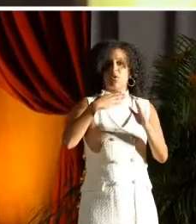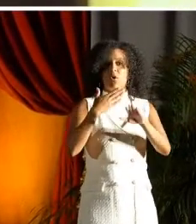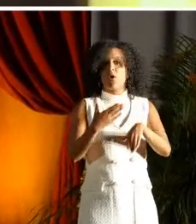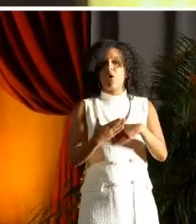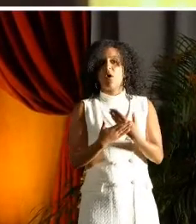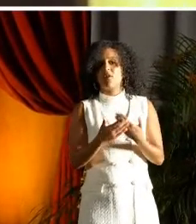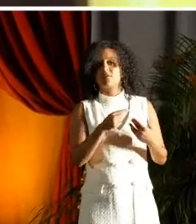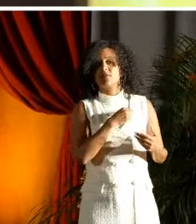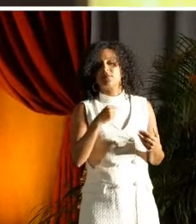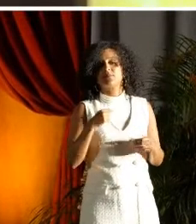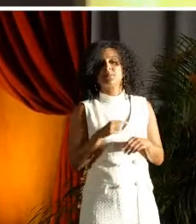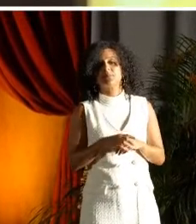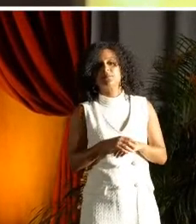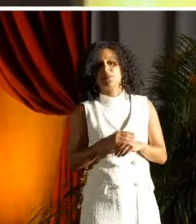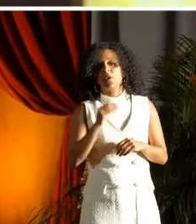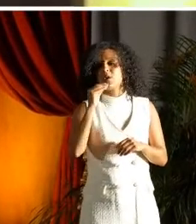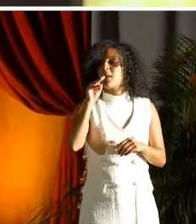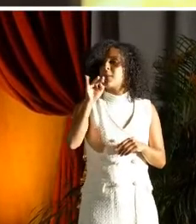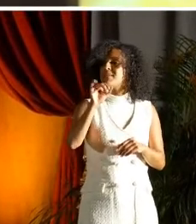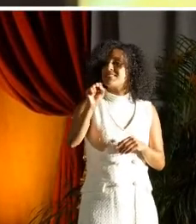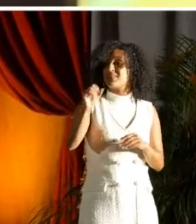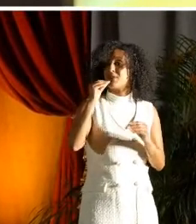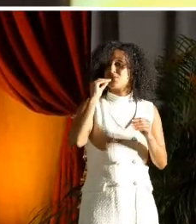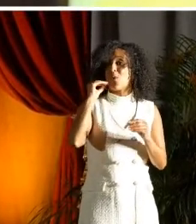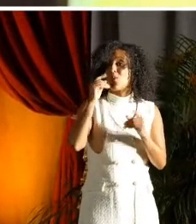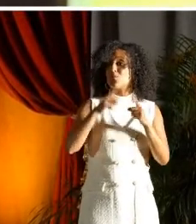you, Mississippi is home to us all.